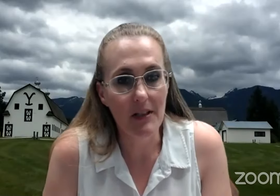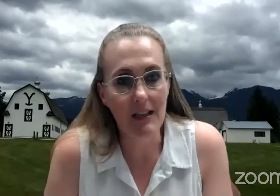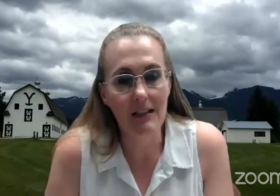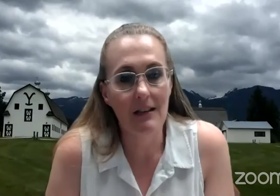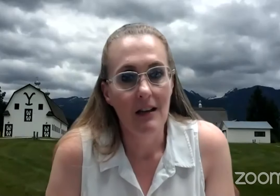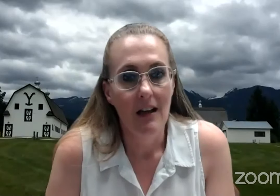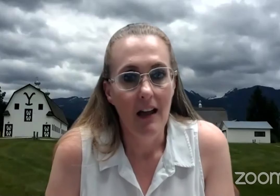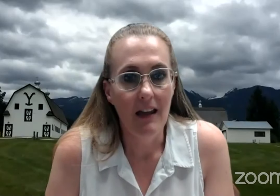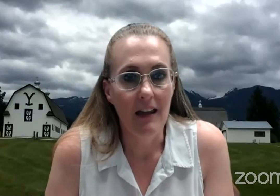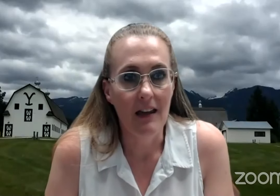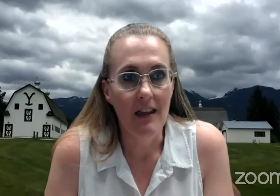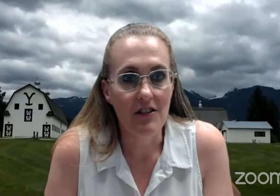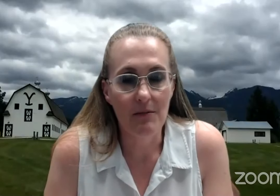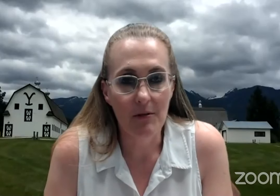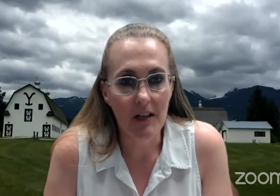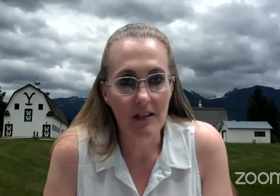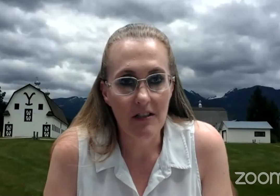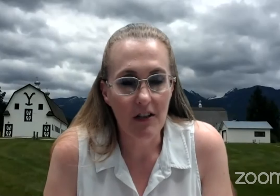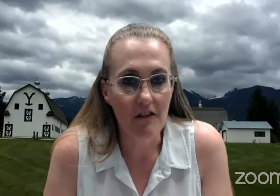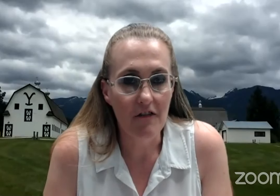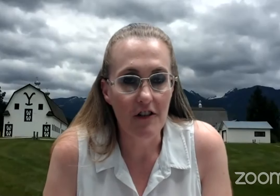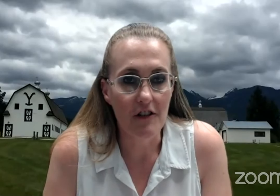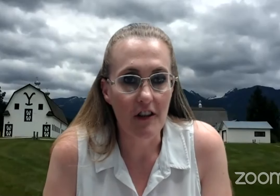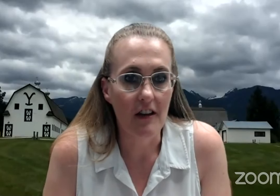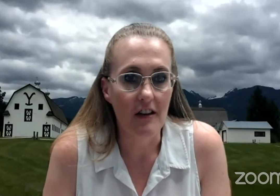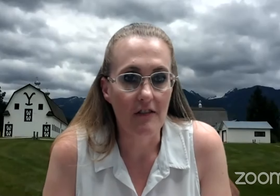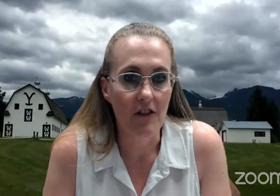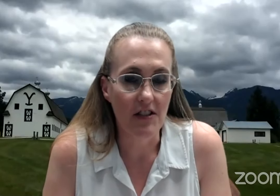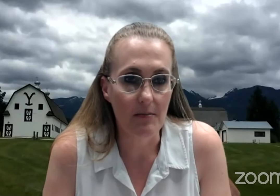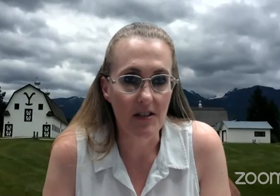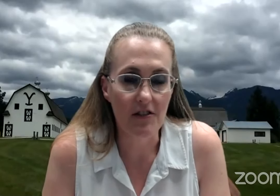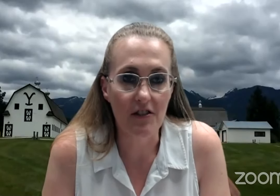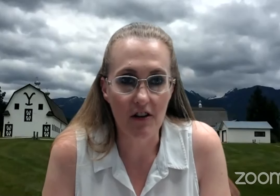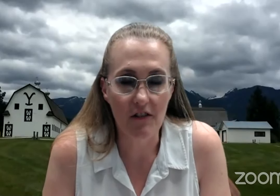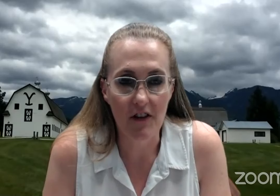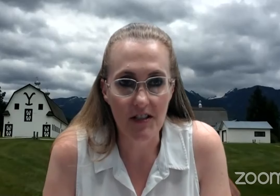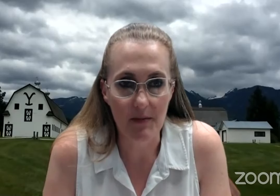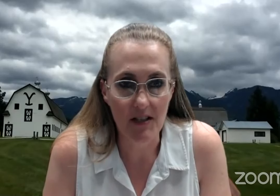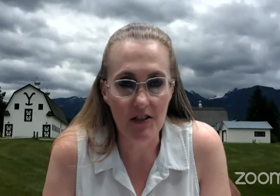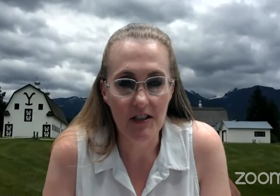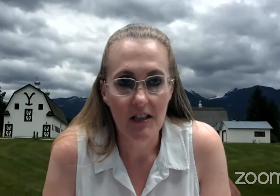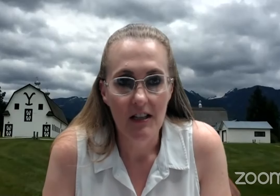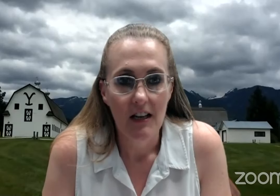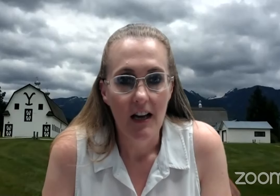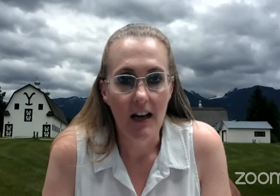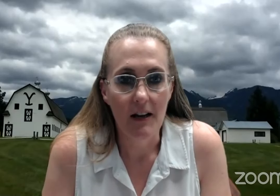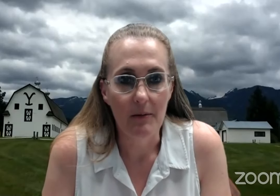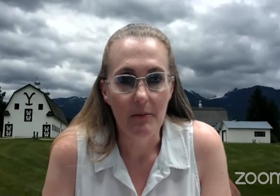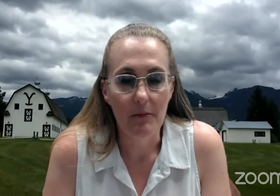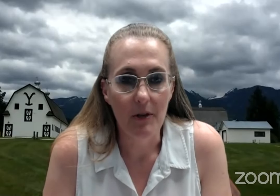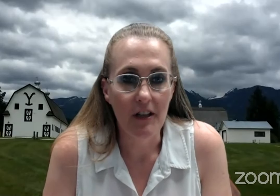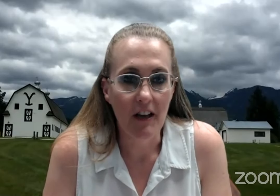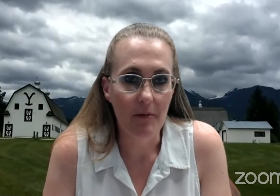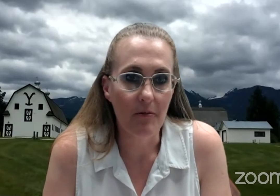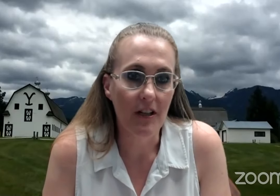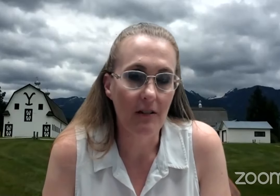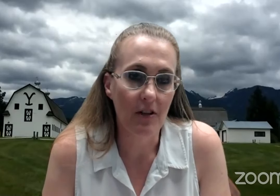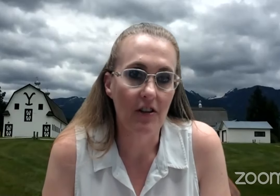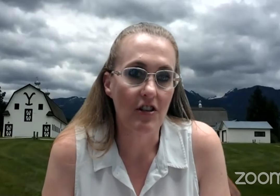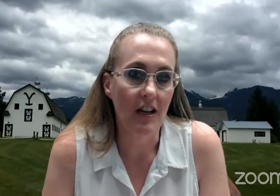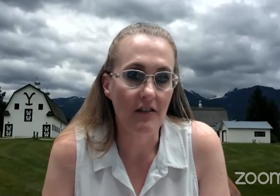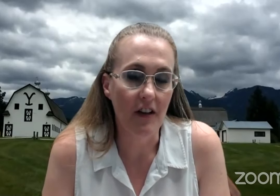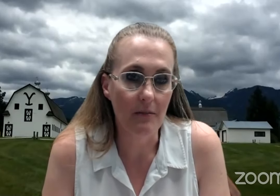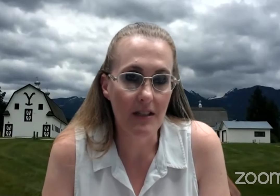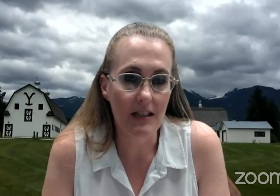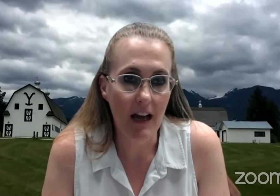almost complete, and that should be ready to go for the fall semester, start of the fall semester. We have been working